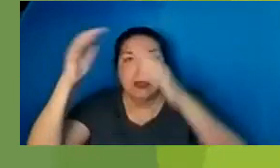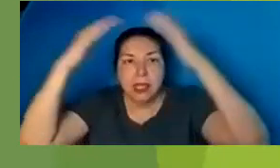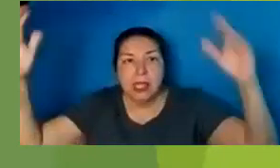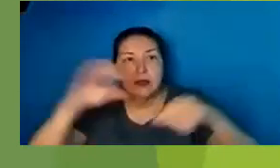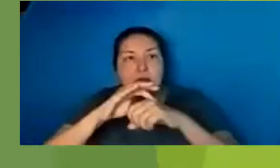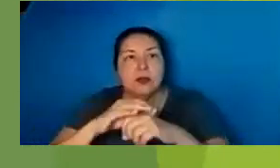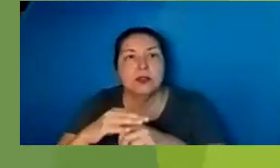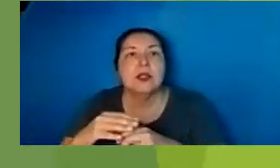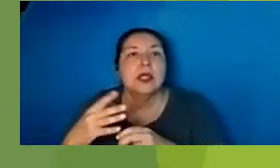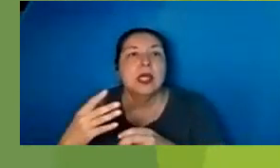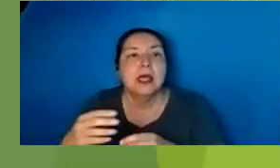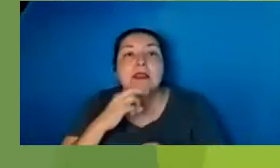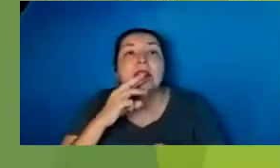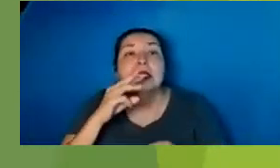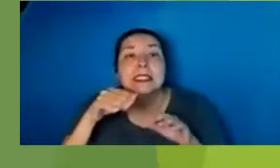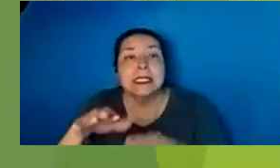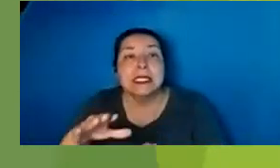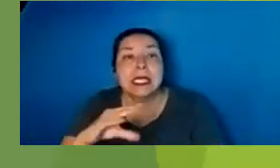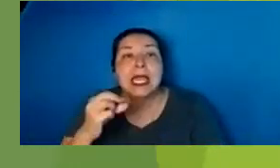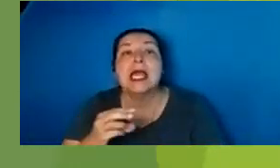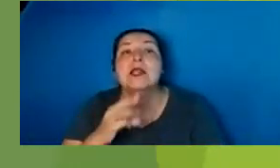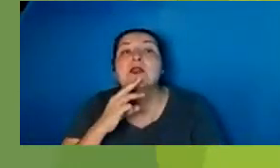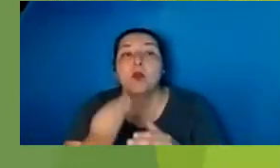water. These are the words of life.